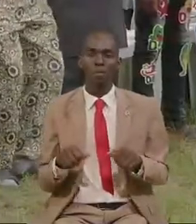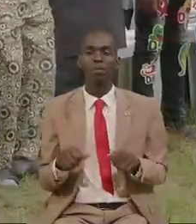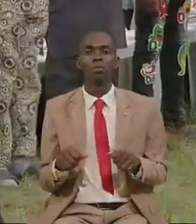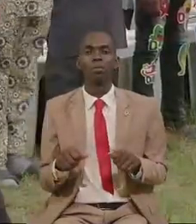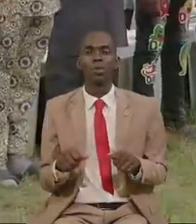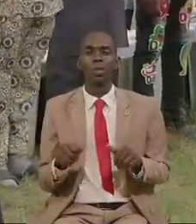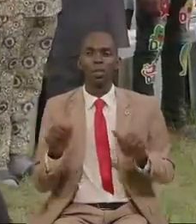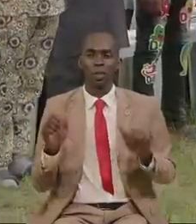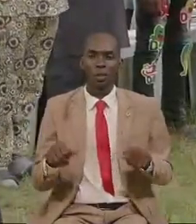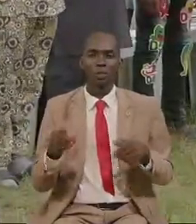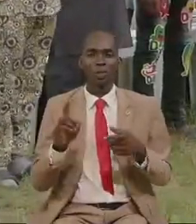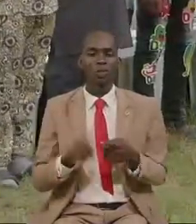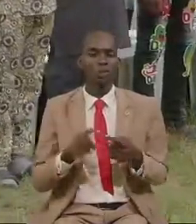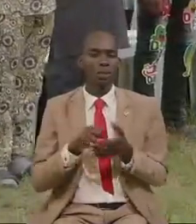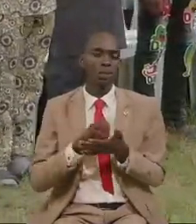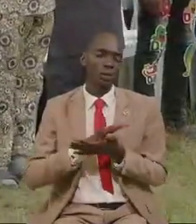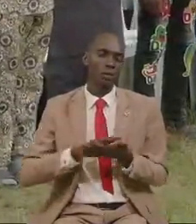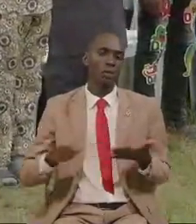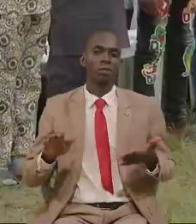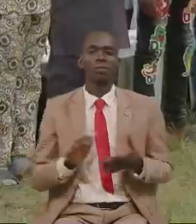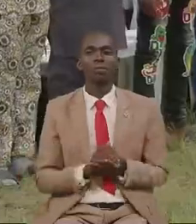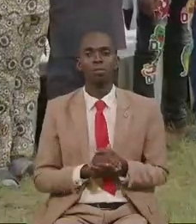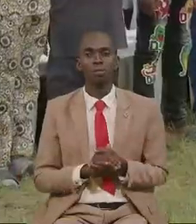able to sanctify,